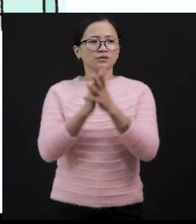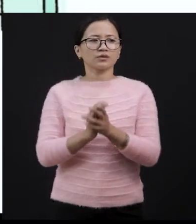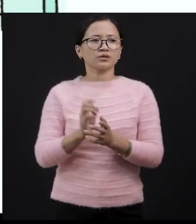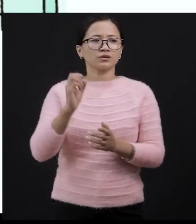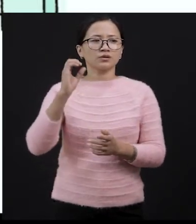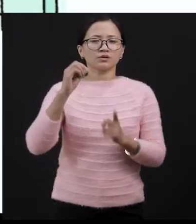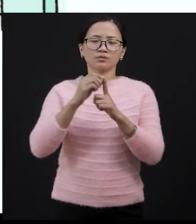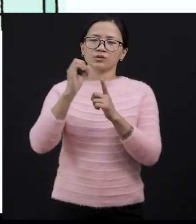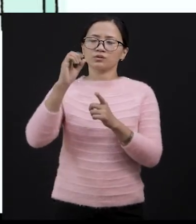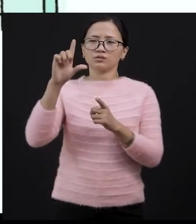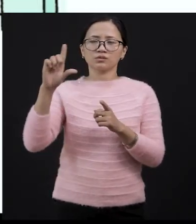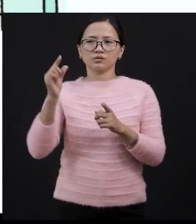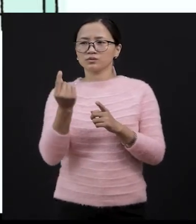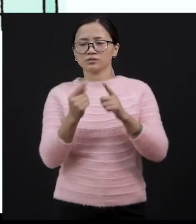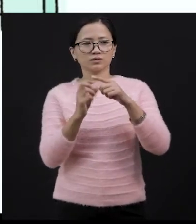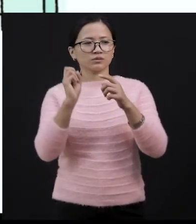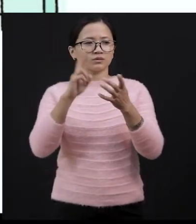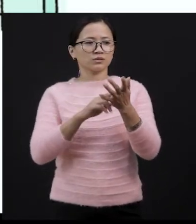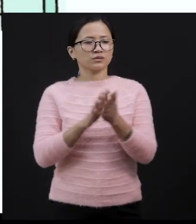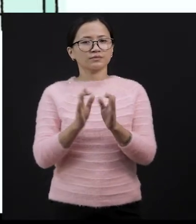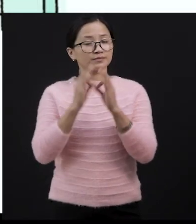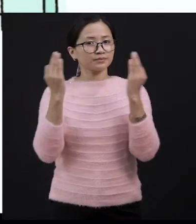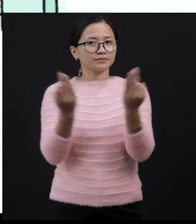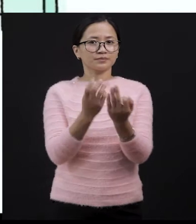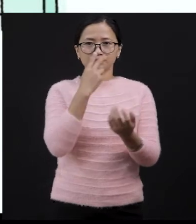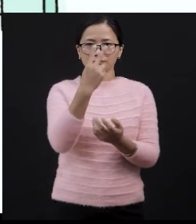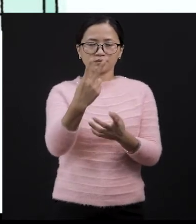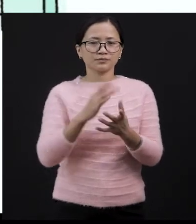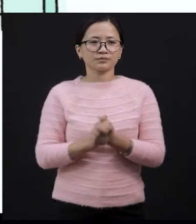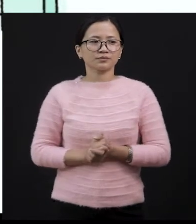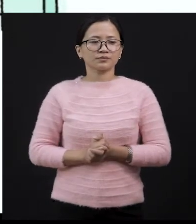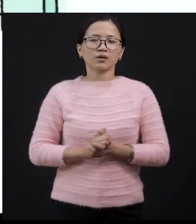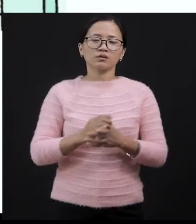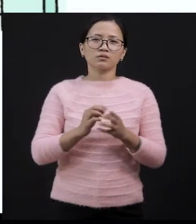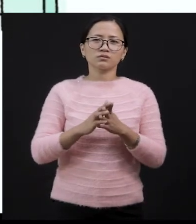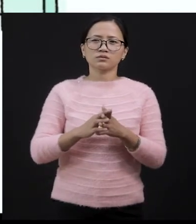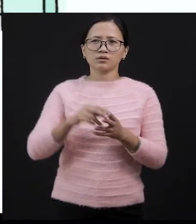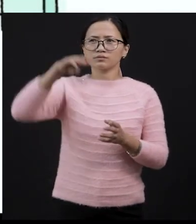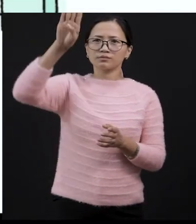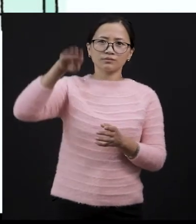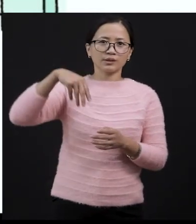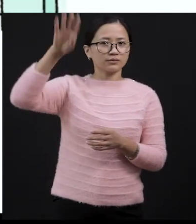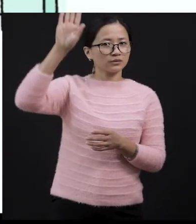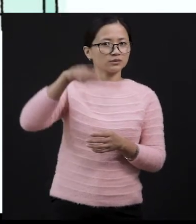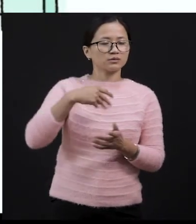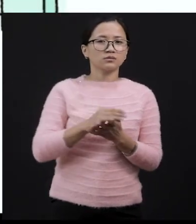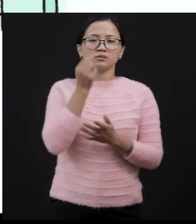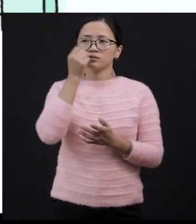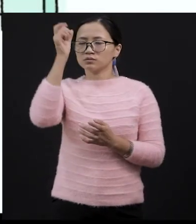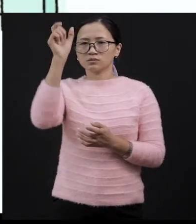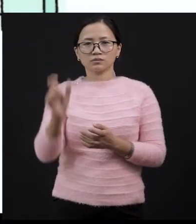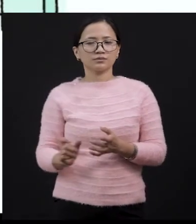picture, we can see that there is a family, and here it's a painter, right?